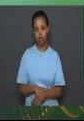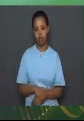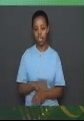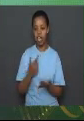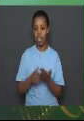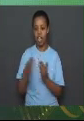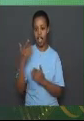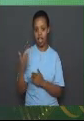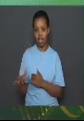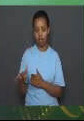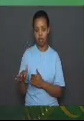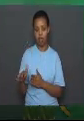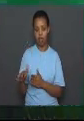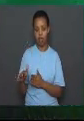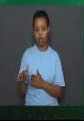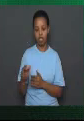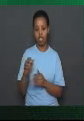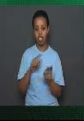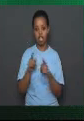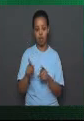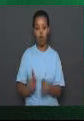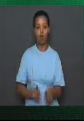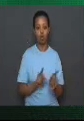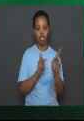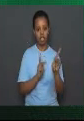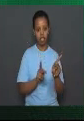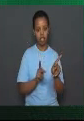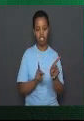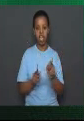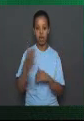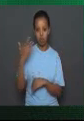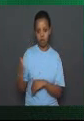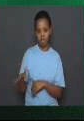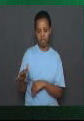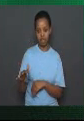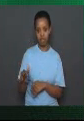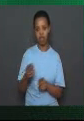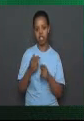These pigments are called photosynthetic pigments.